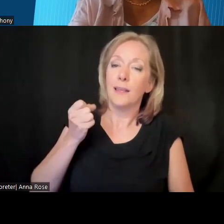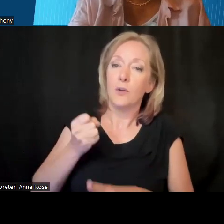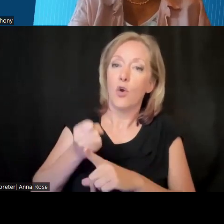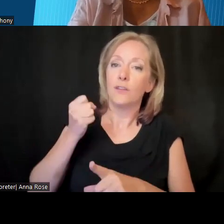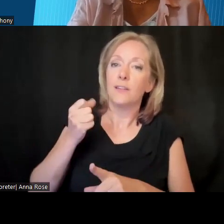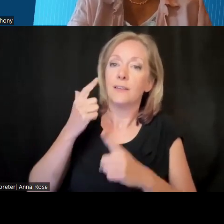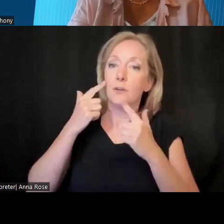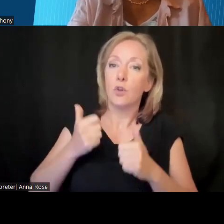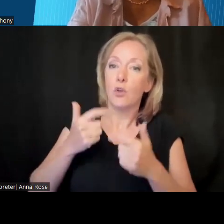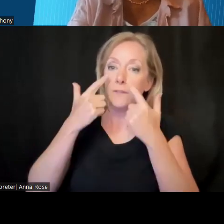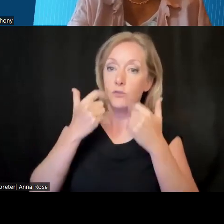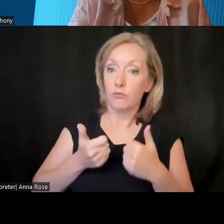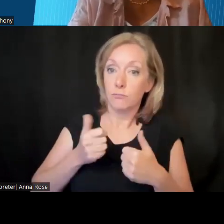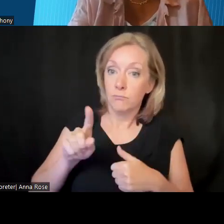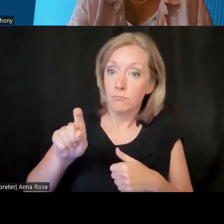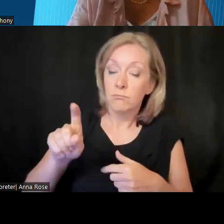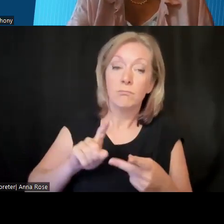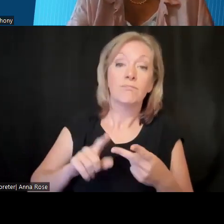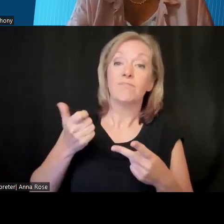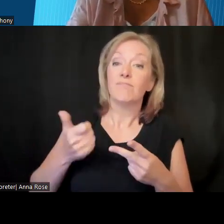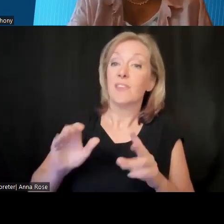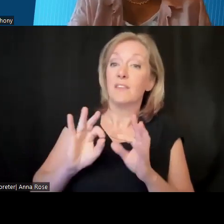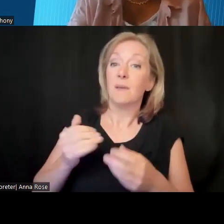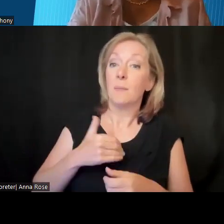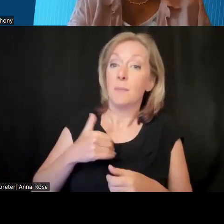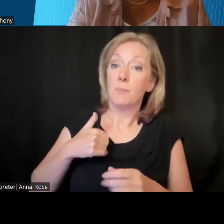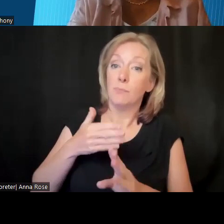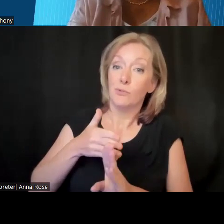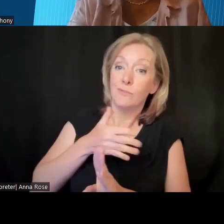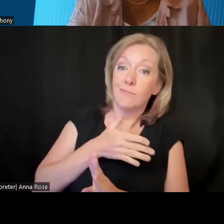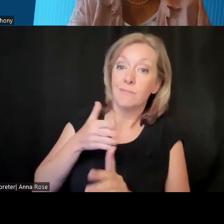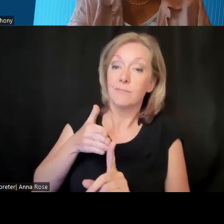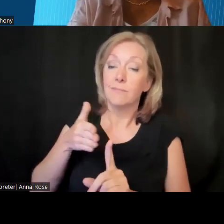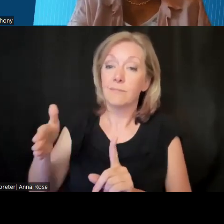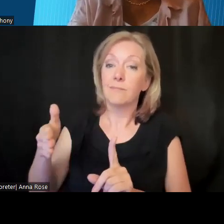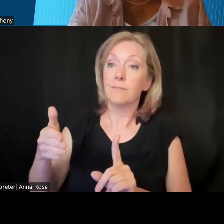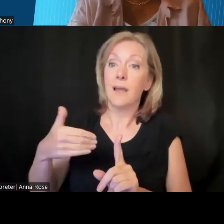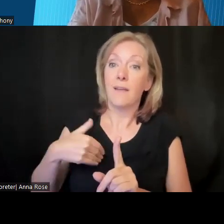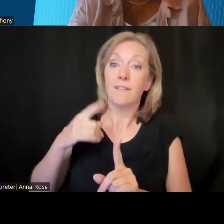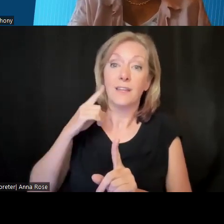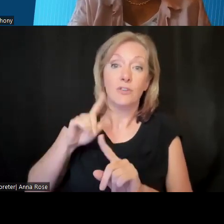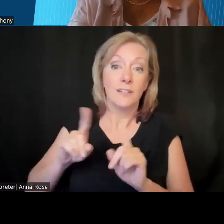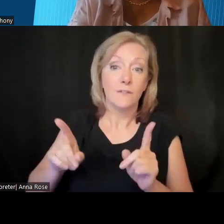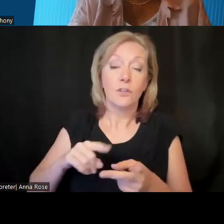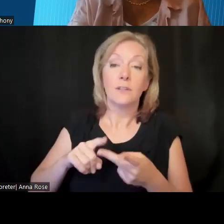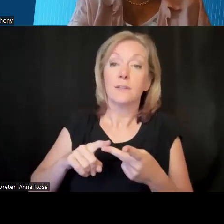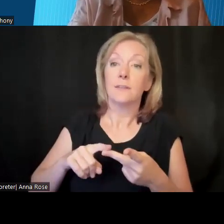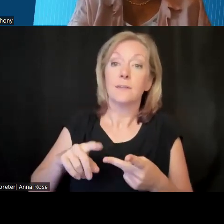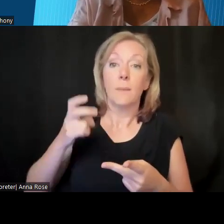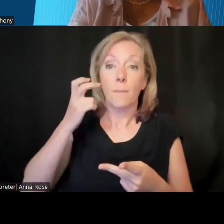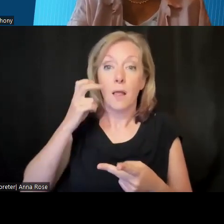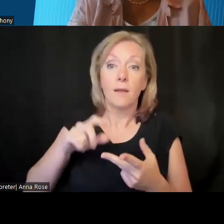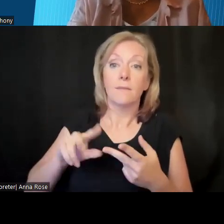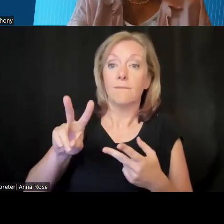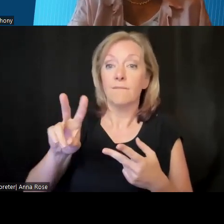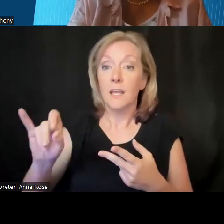visual loss? Does anybody in the family present as having a hearing difference, blind visual impairment, or deaf